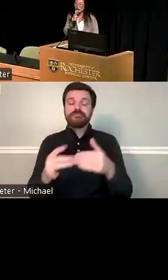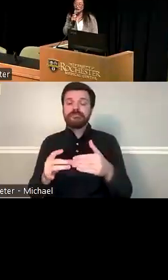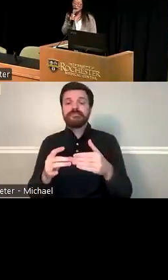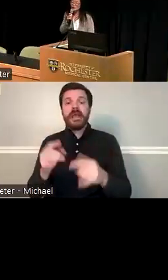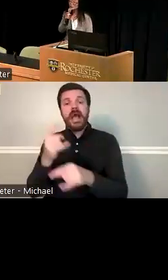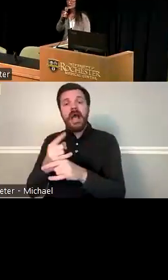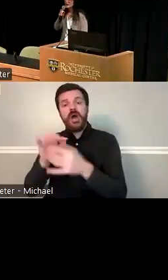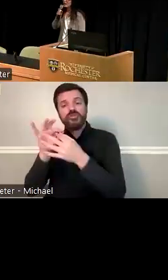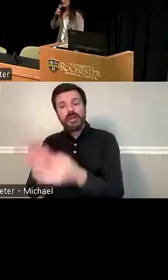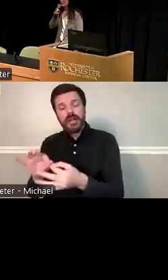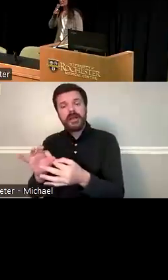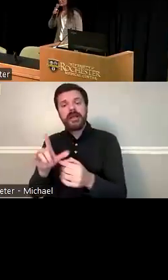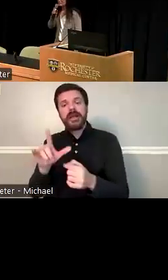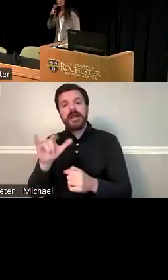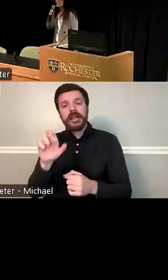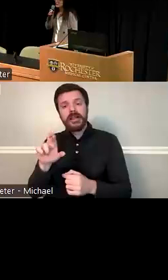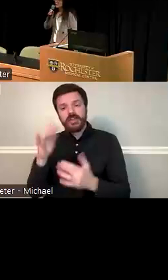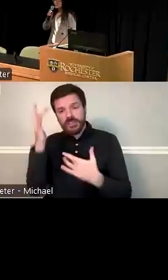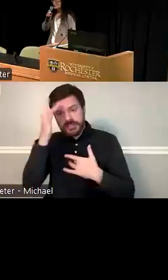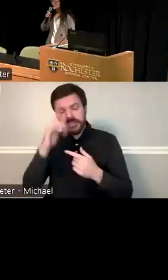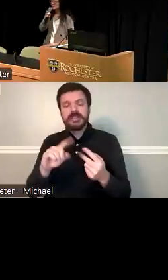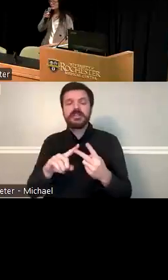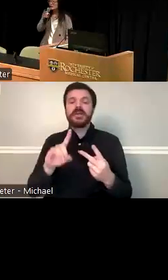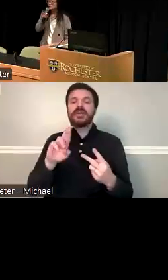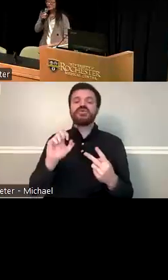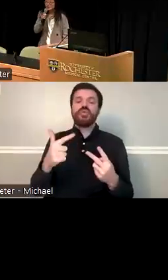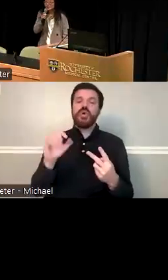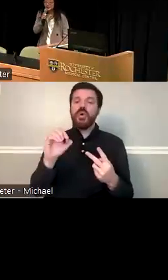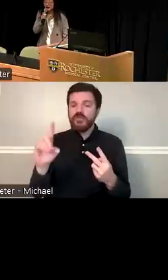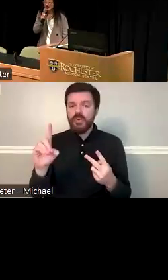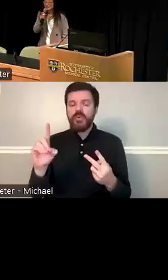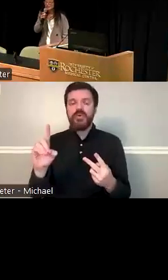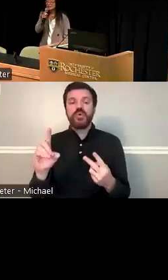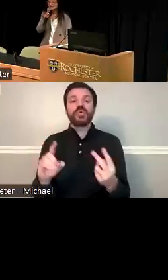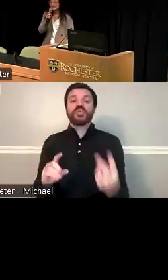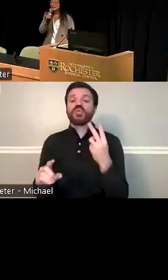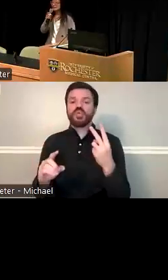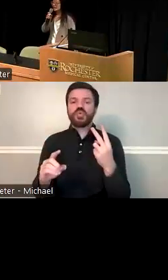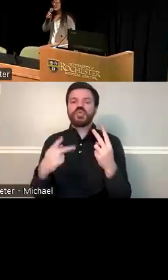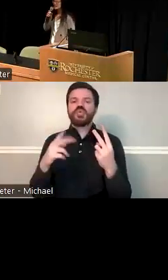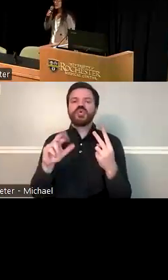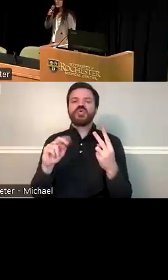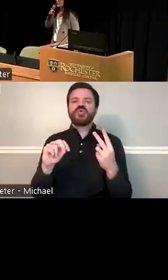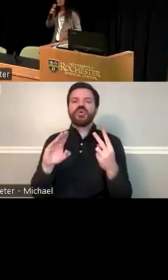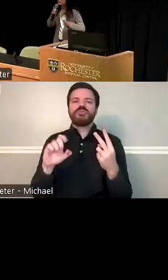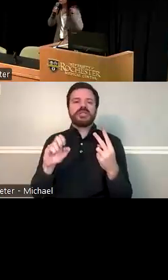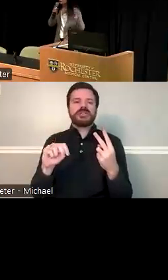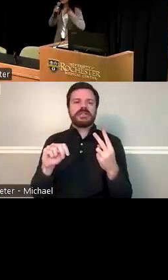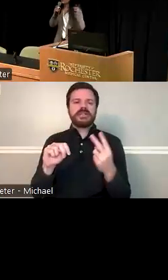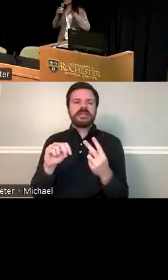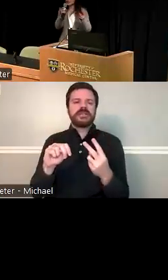drug overdose. And the two Princeton economists, Deaton and Case, have brought